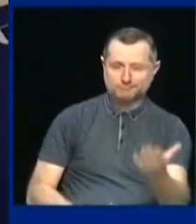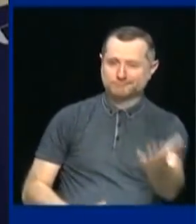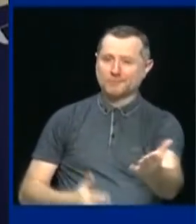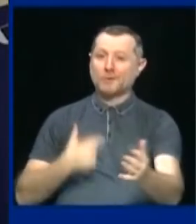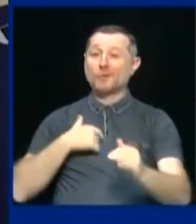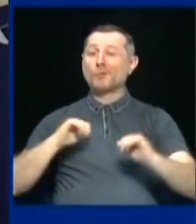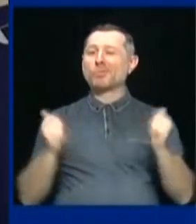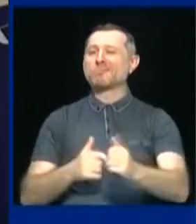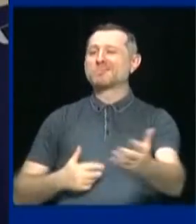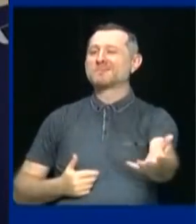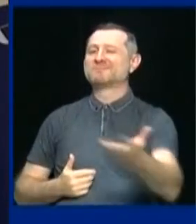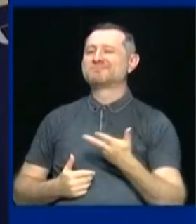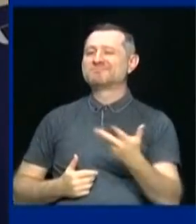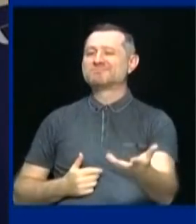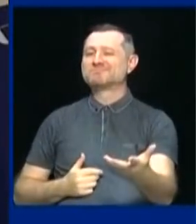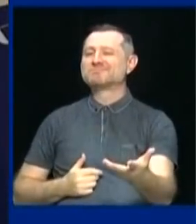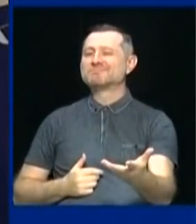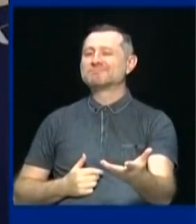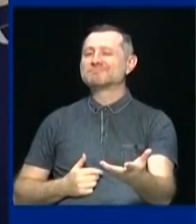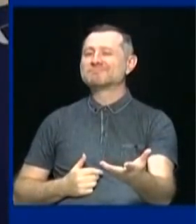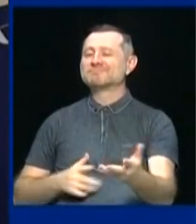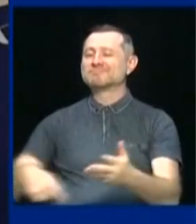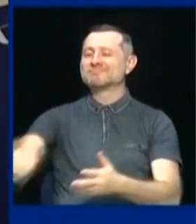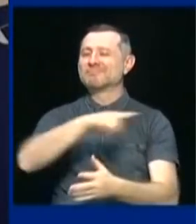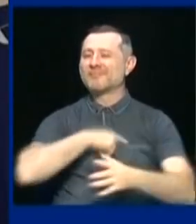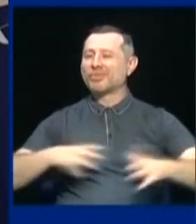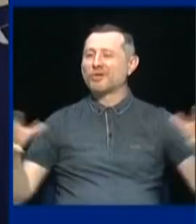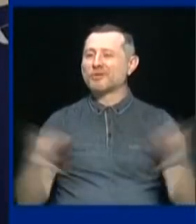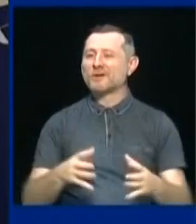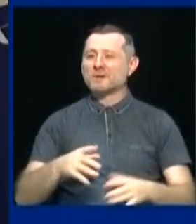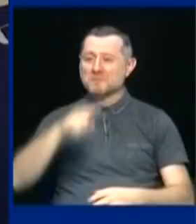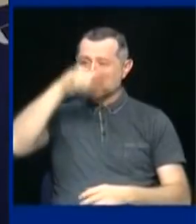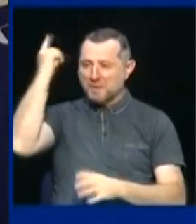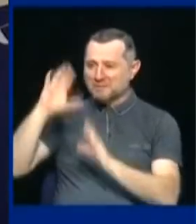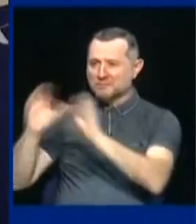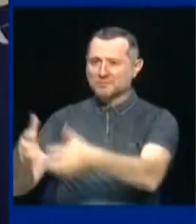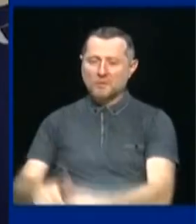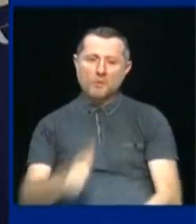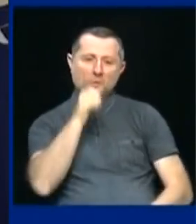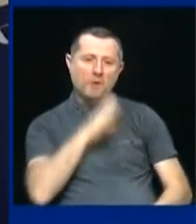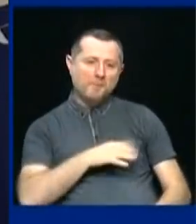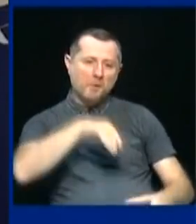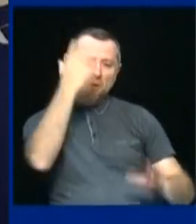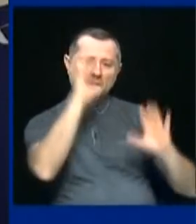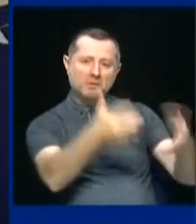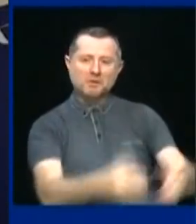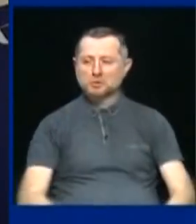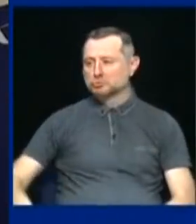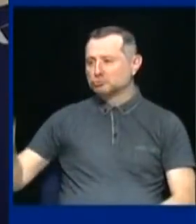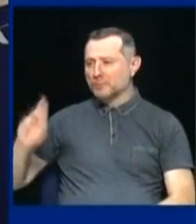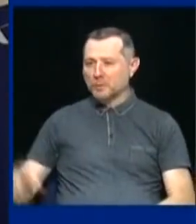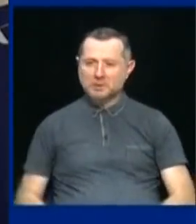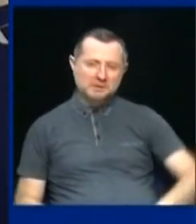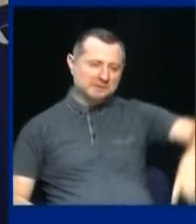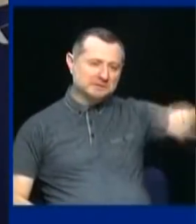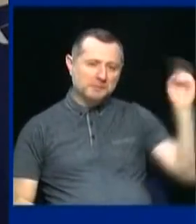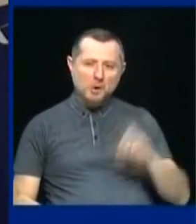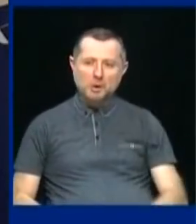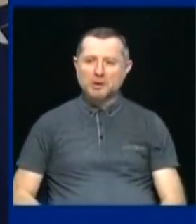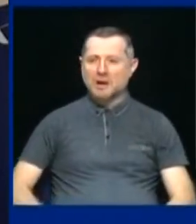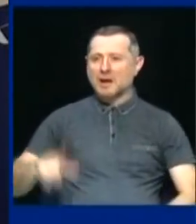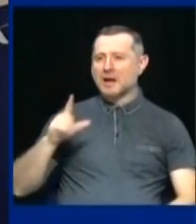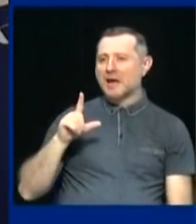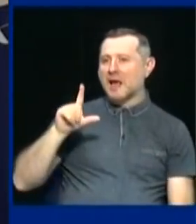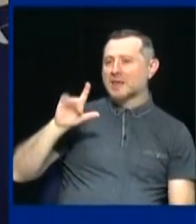Yorkers or white New Yorkers, not as LGBTQ New Yorkers or straight New Yorkers or Democrats or Republicans or upstate or downstate or